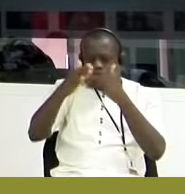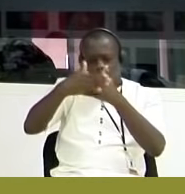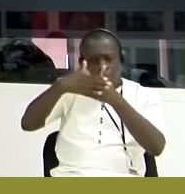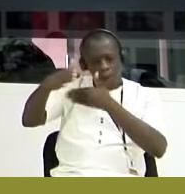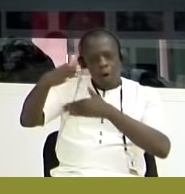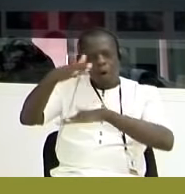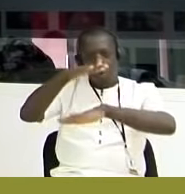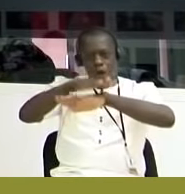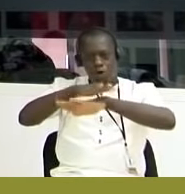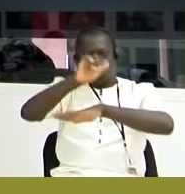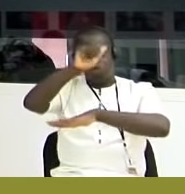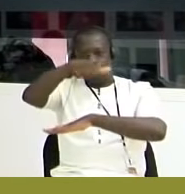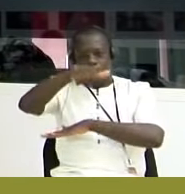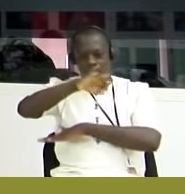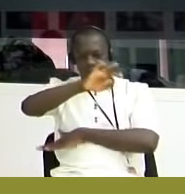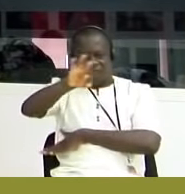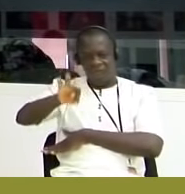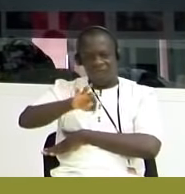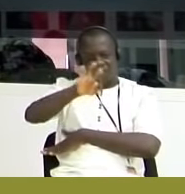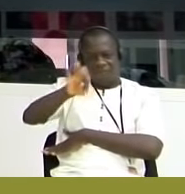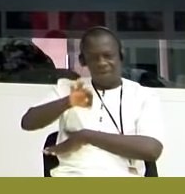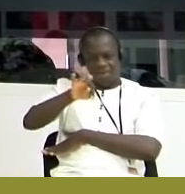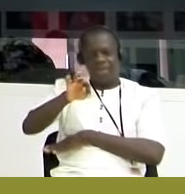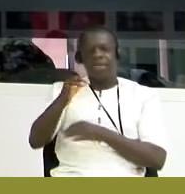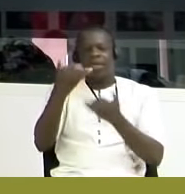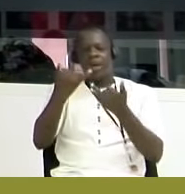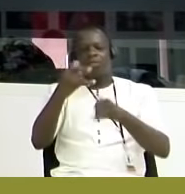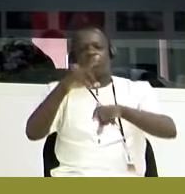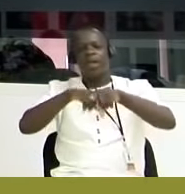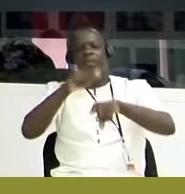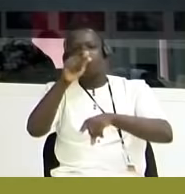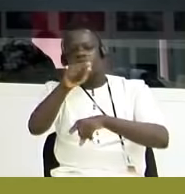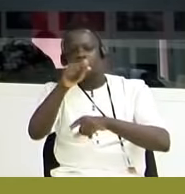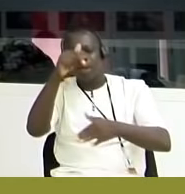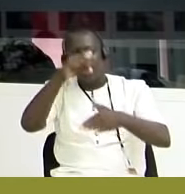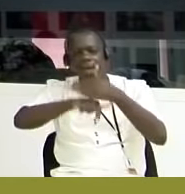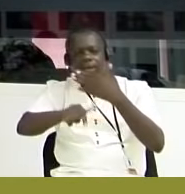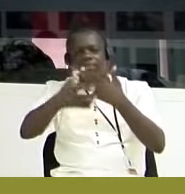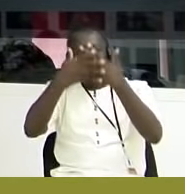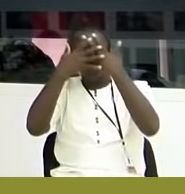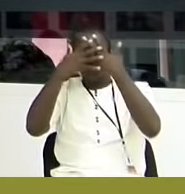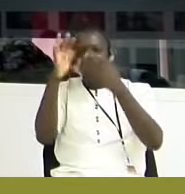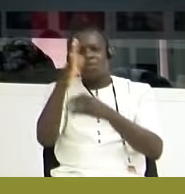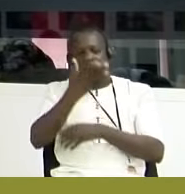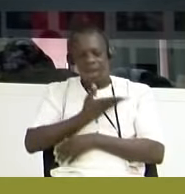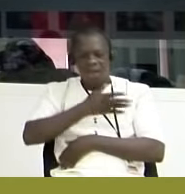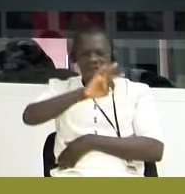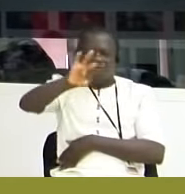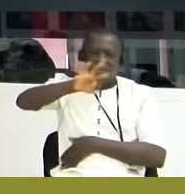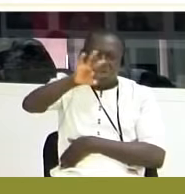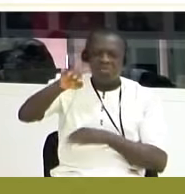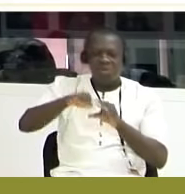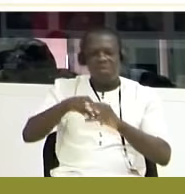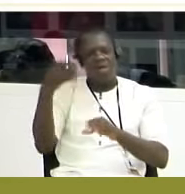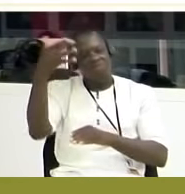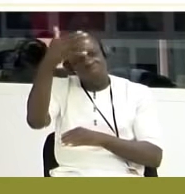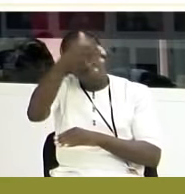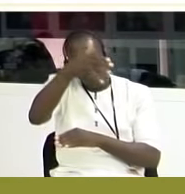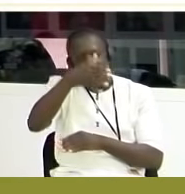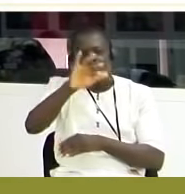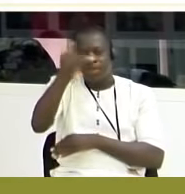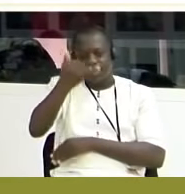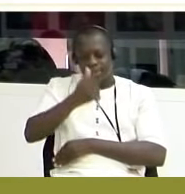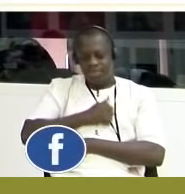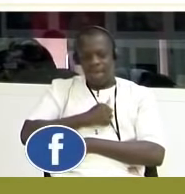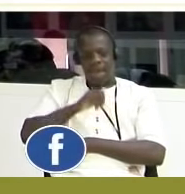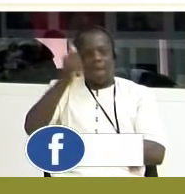that you were at Mile 2, were you able to have family visits? Yes, my elder brother used to visit